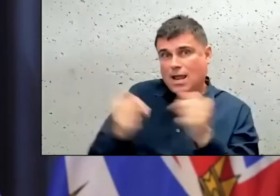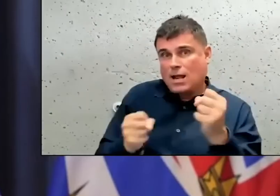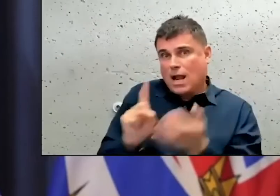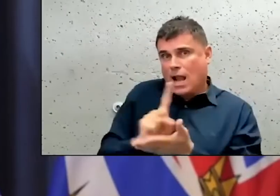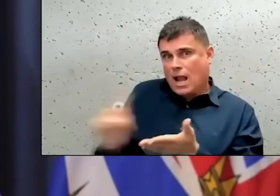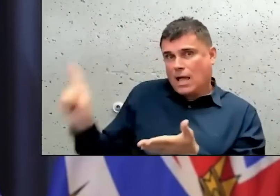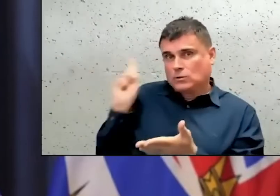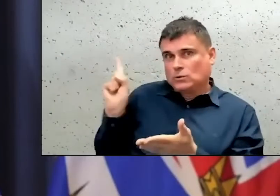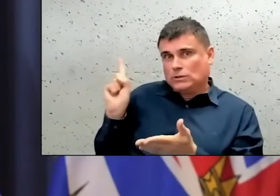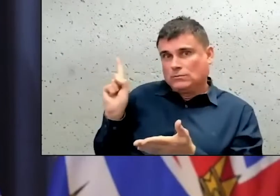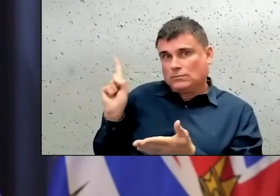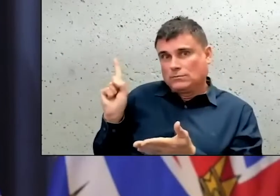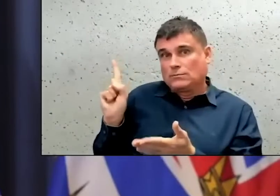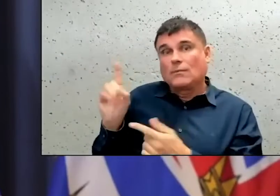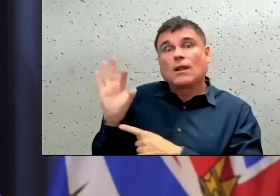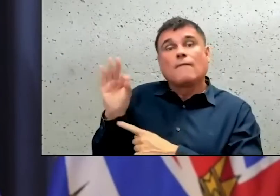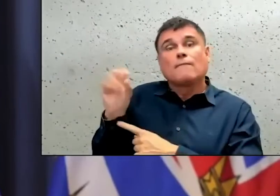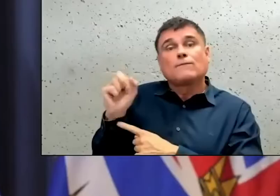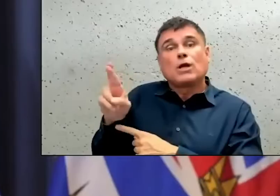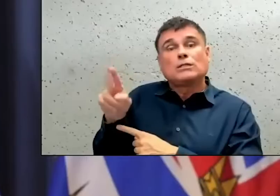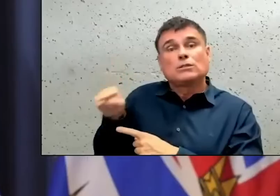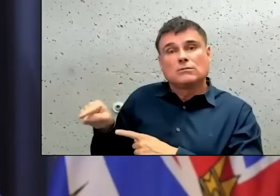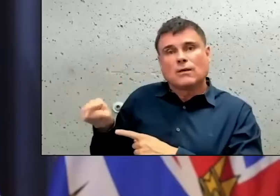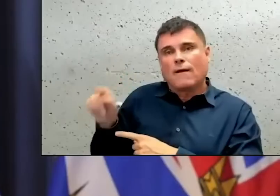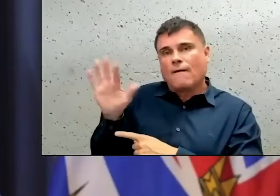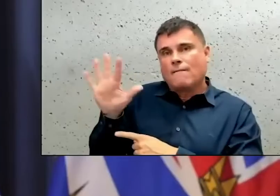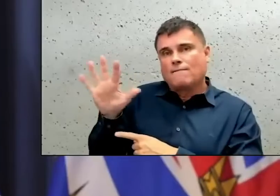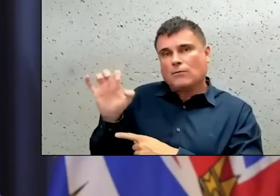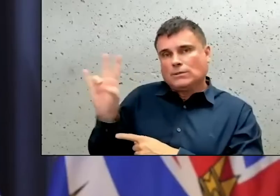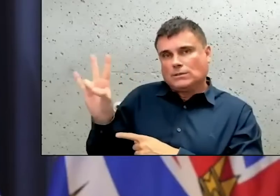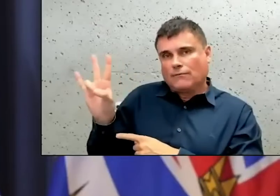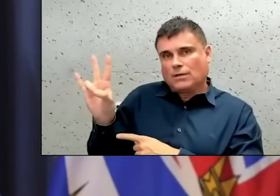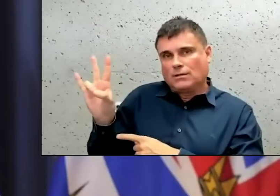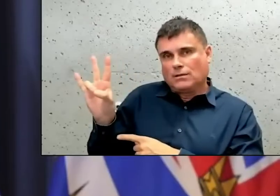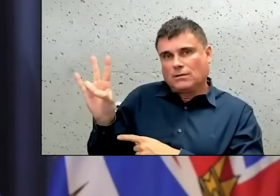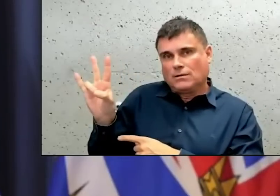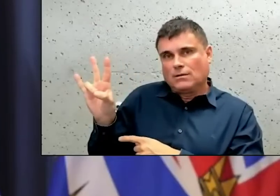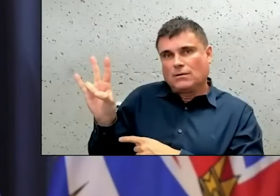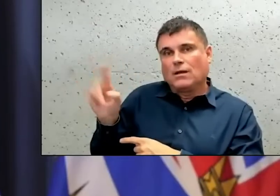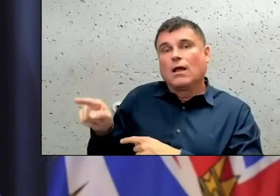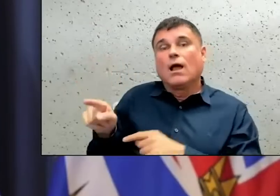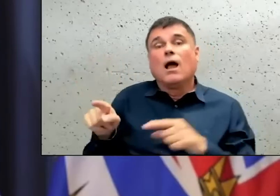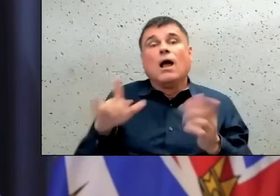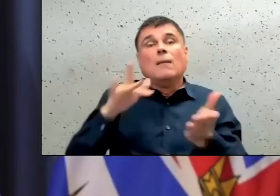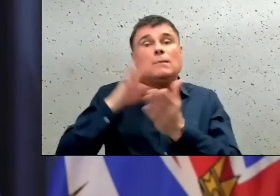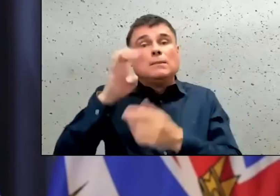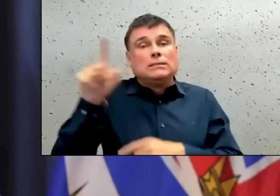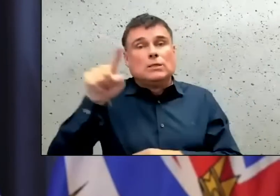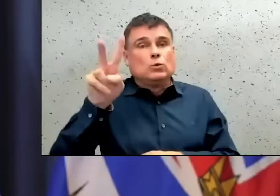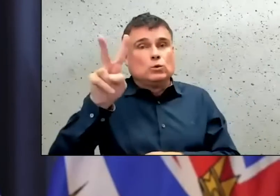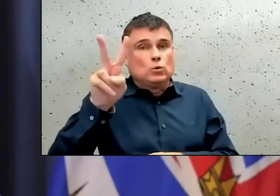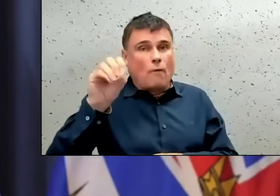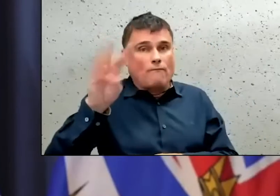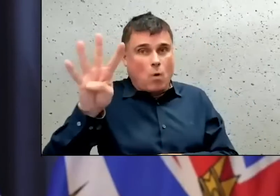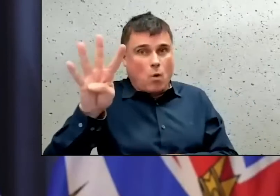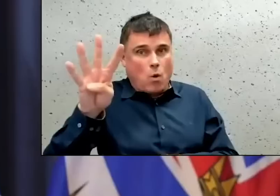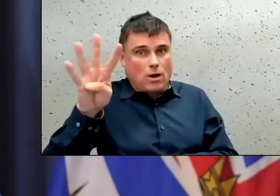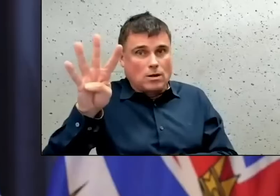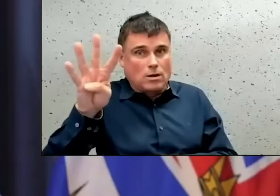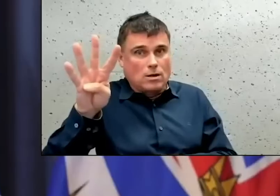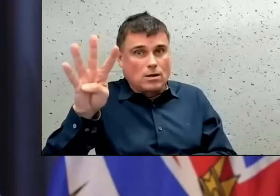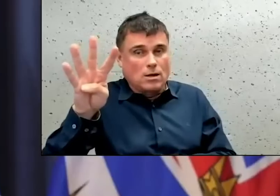Health, 204 in Interior Health, 208 in Northern Health, 205 in Vancouver Coastal